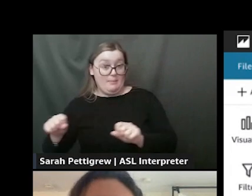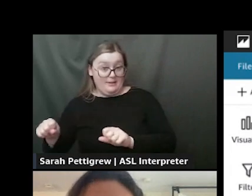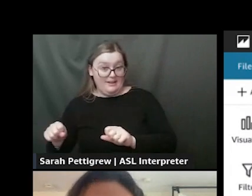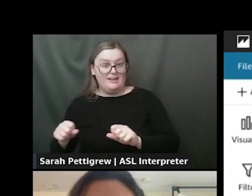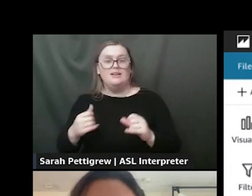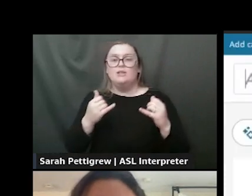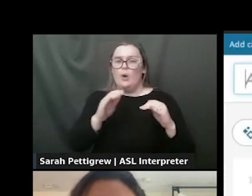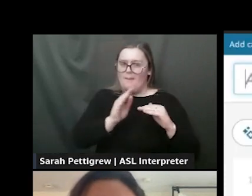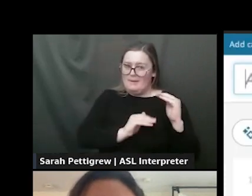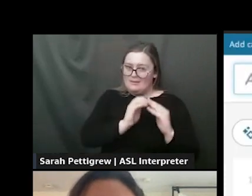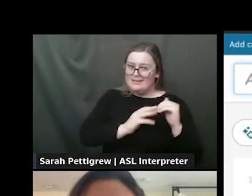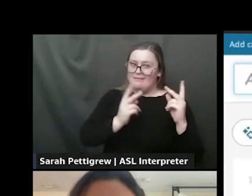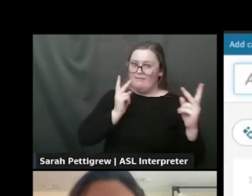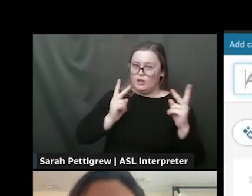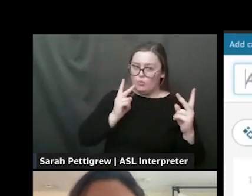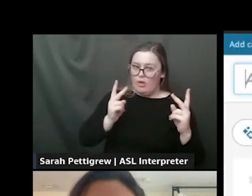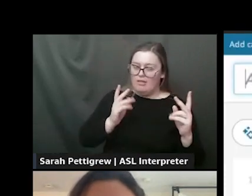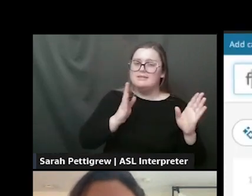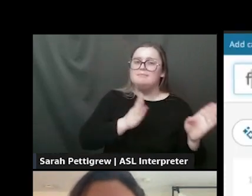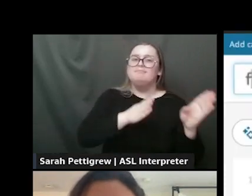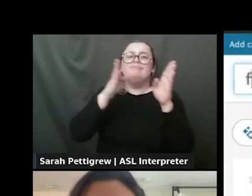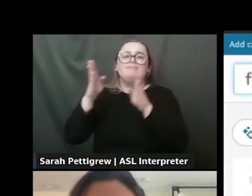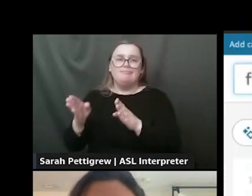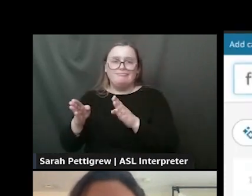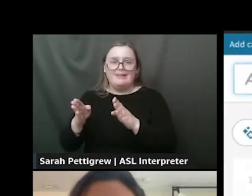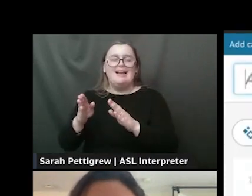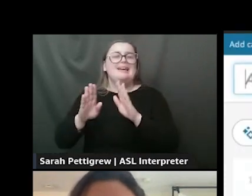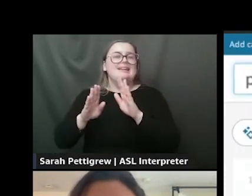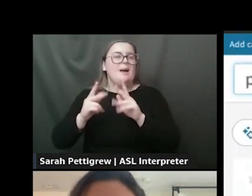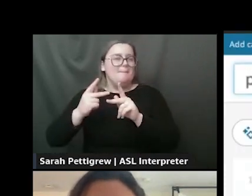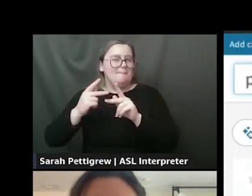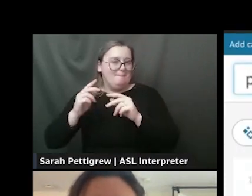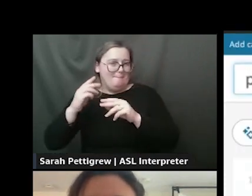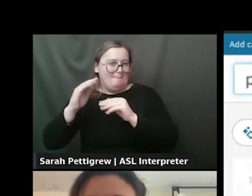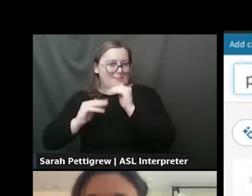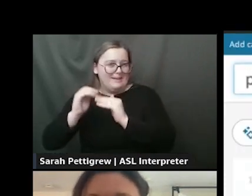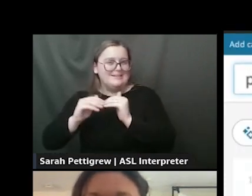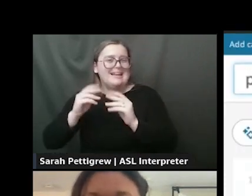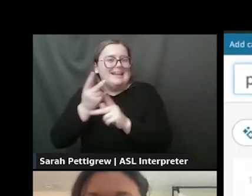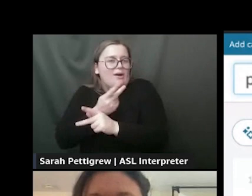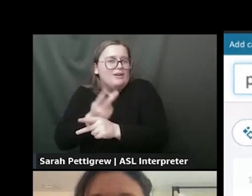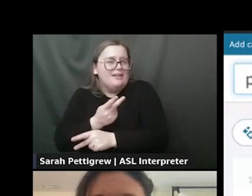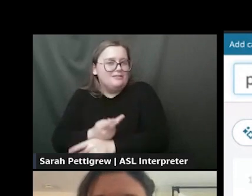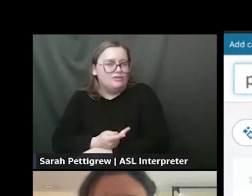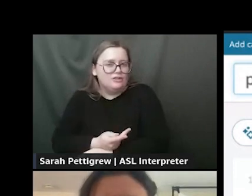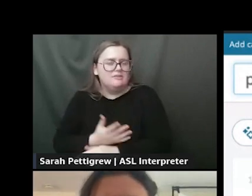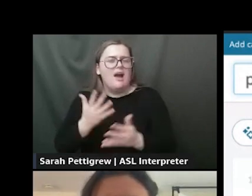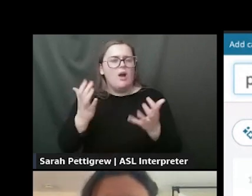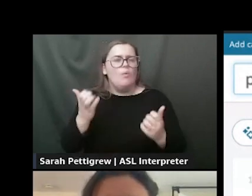Now we're going to build a calculation. And I want to know about the profit ratio.